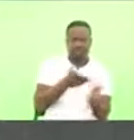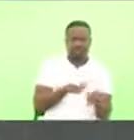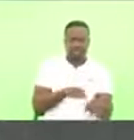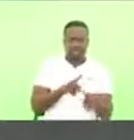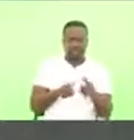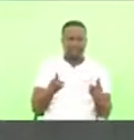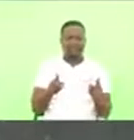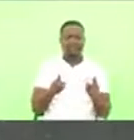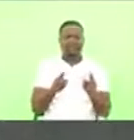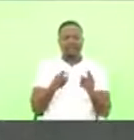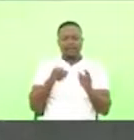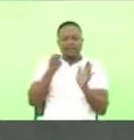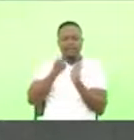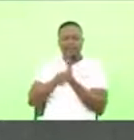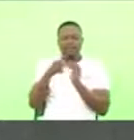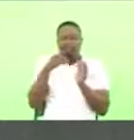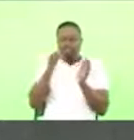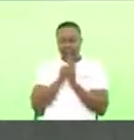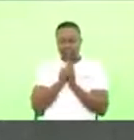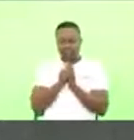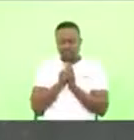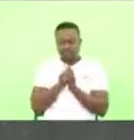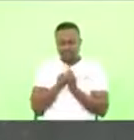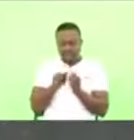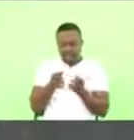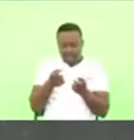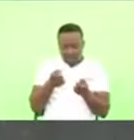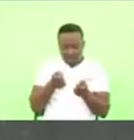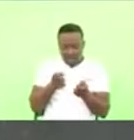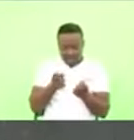a conspiracy against the resurrection.